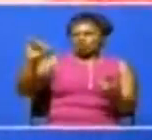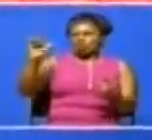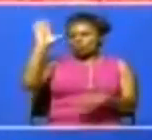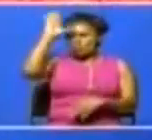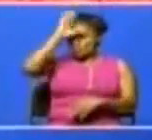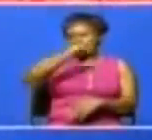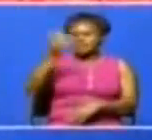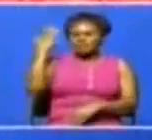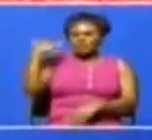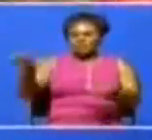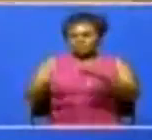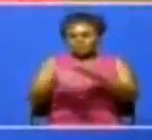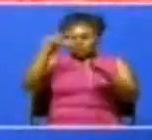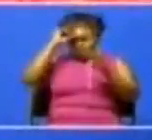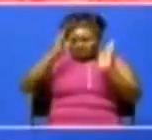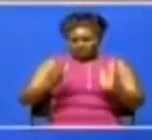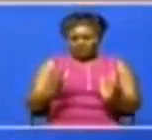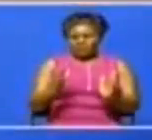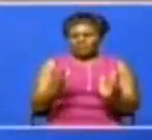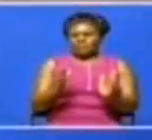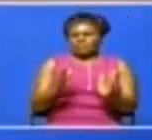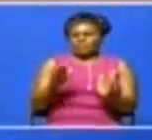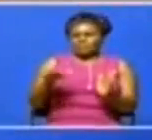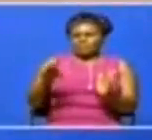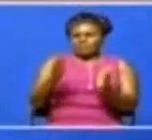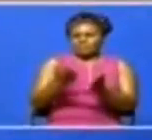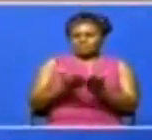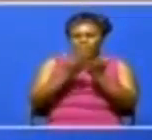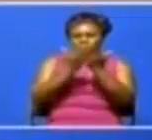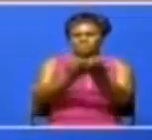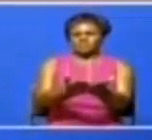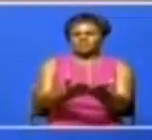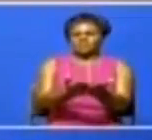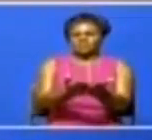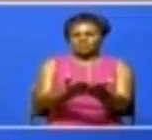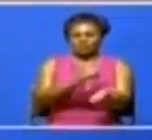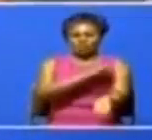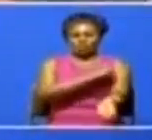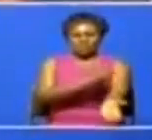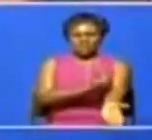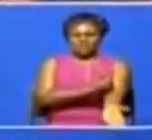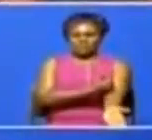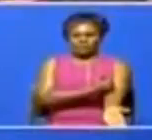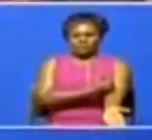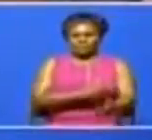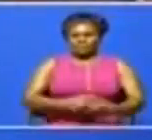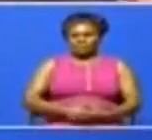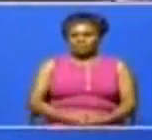and the former deputy governor, Mohammed Guleid, is the one who handed over the instruments of power to Dr. Kuti.